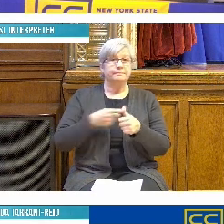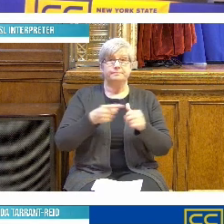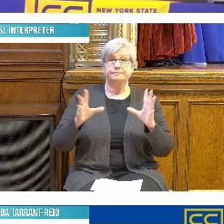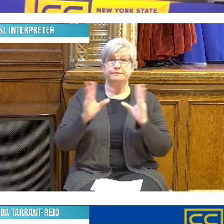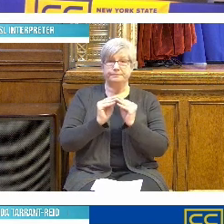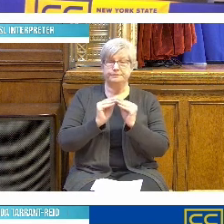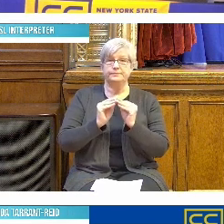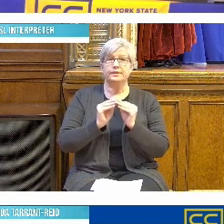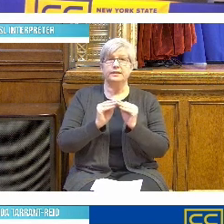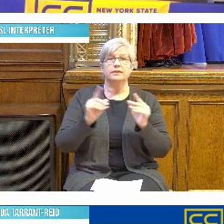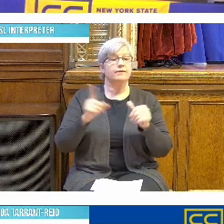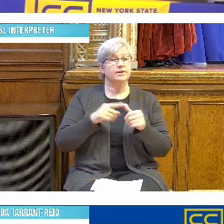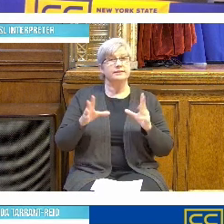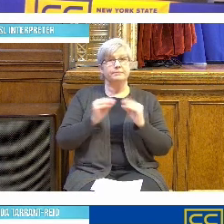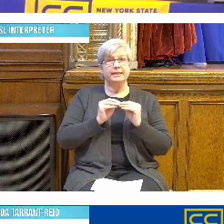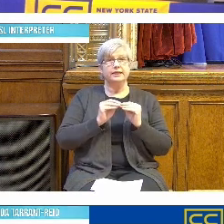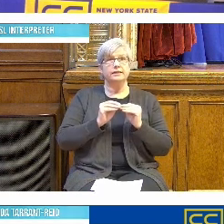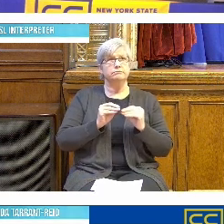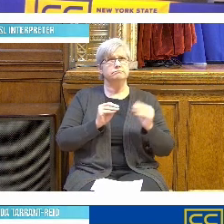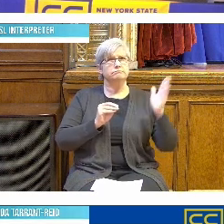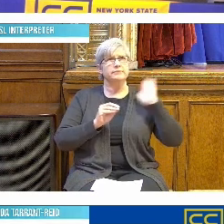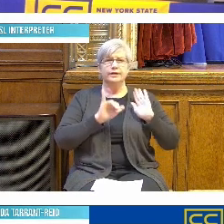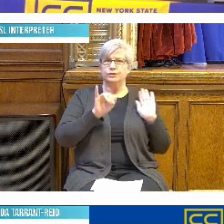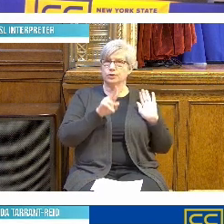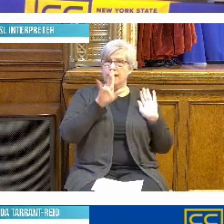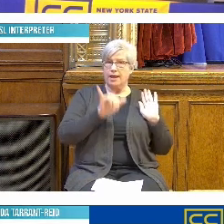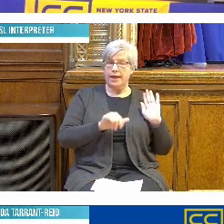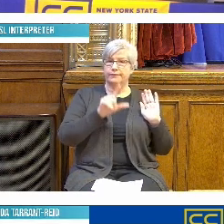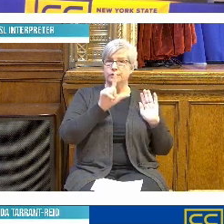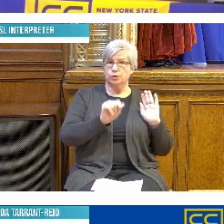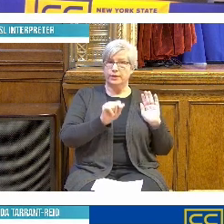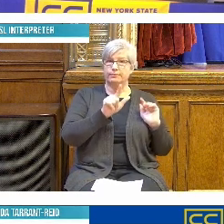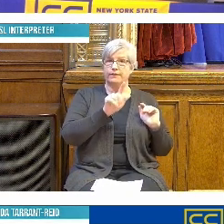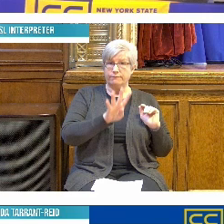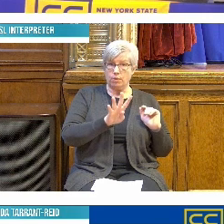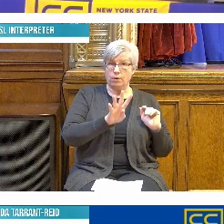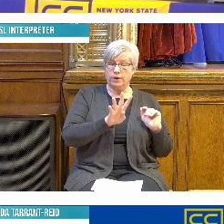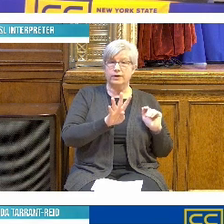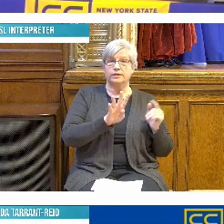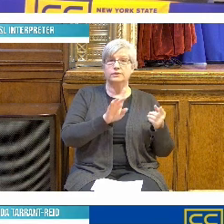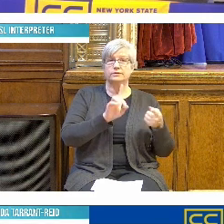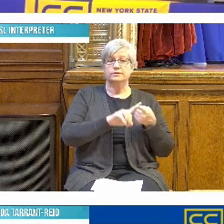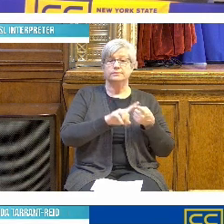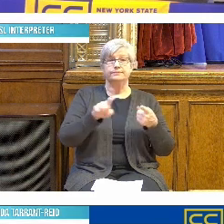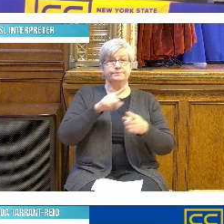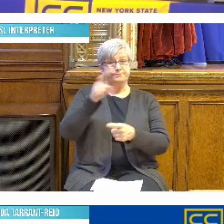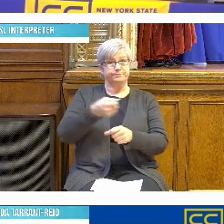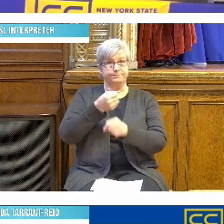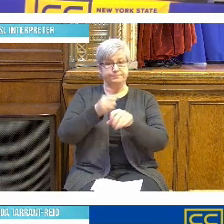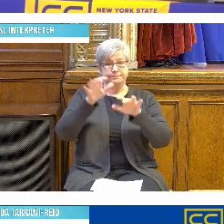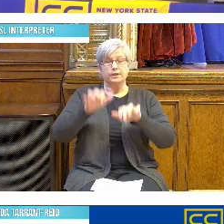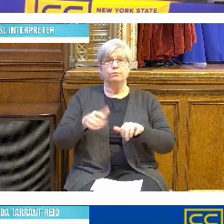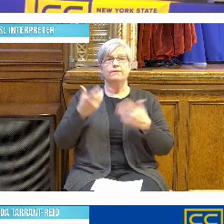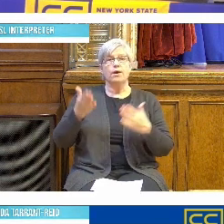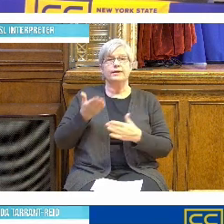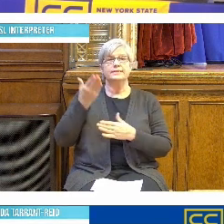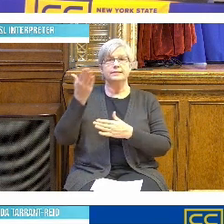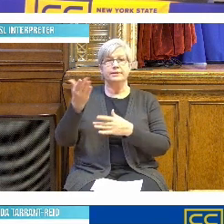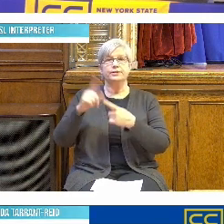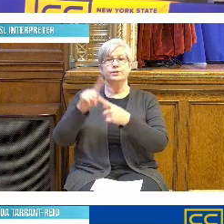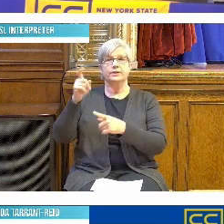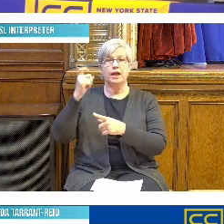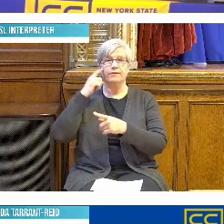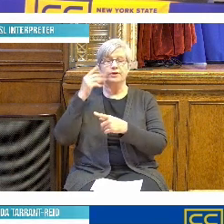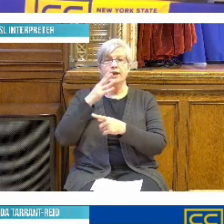meeting was in July of 2024. The commission has submitted to the